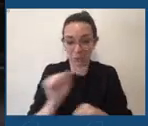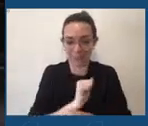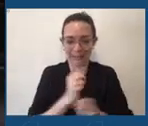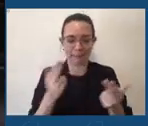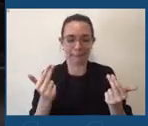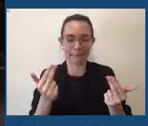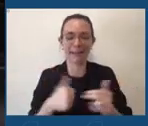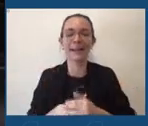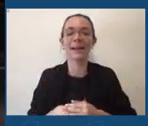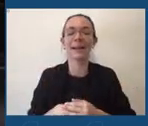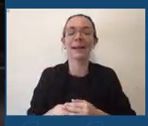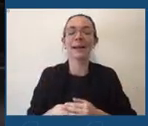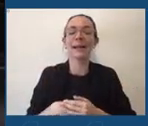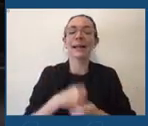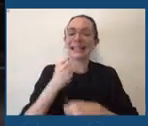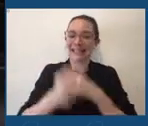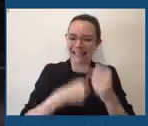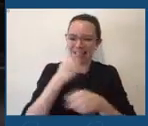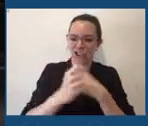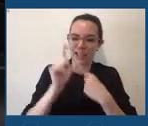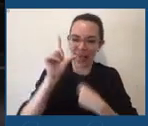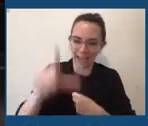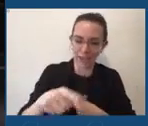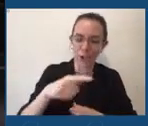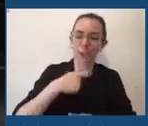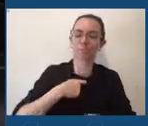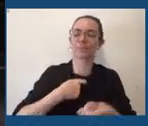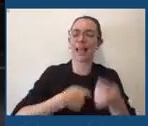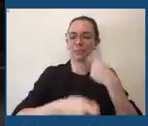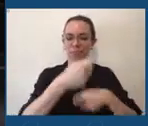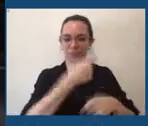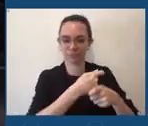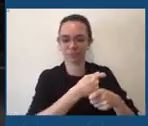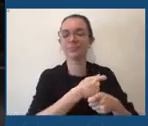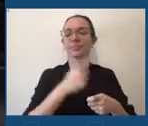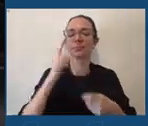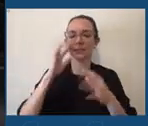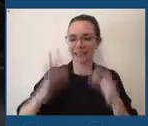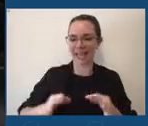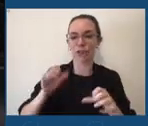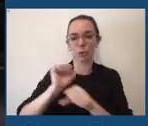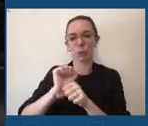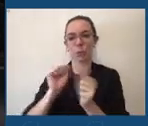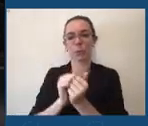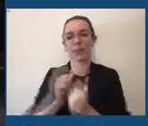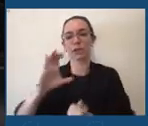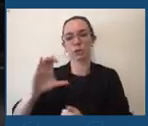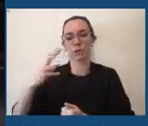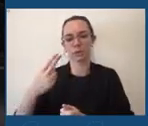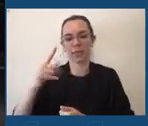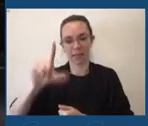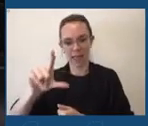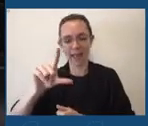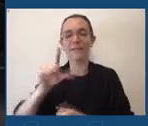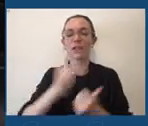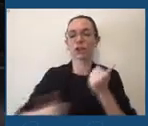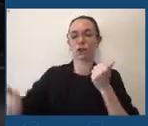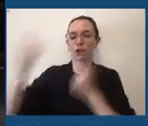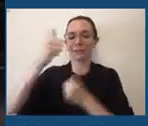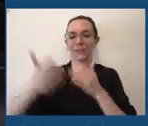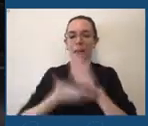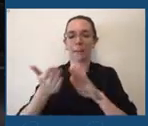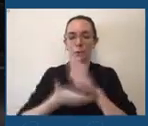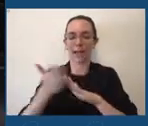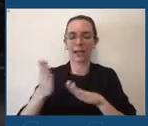And years later, I traded that in to work with the Choose Healthy Life chief operating officer, and now I get a